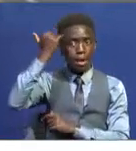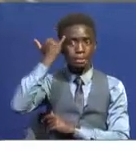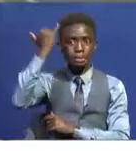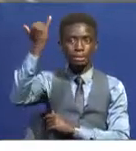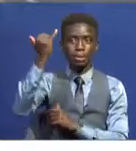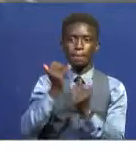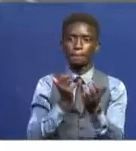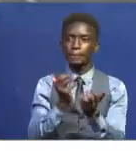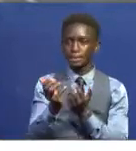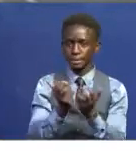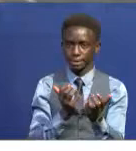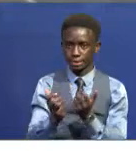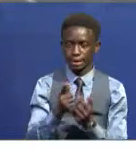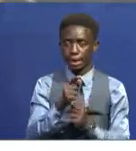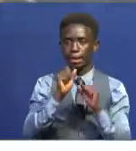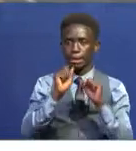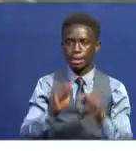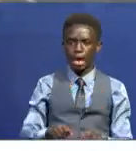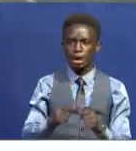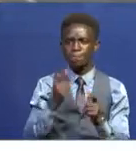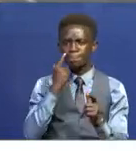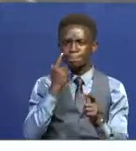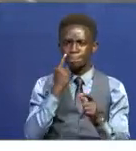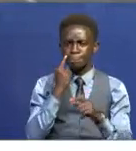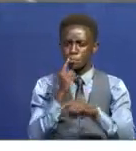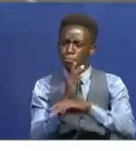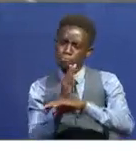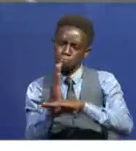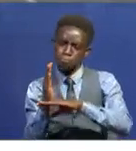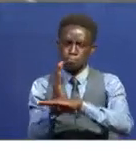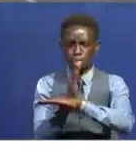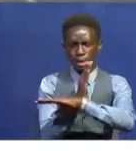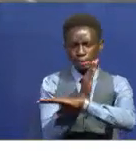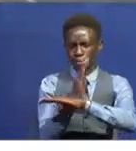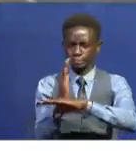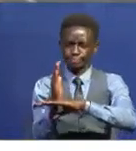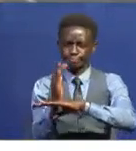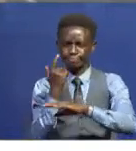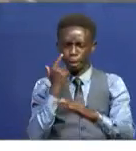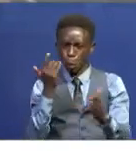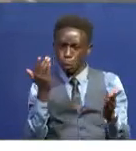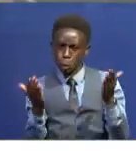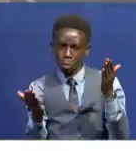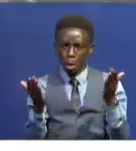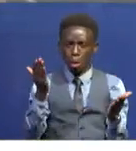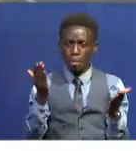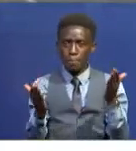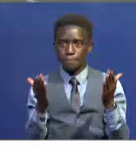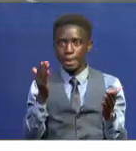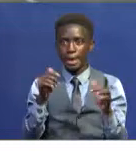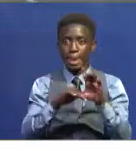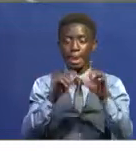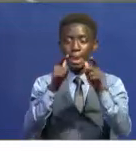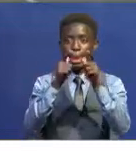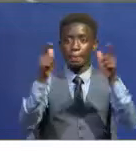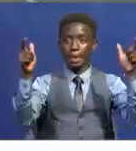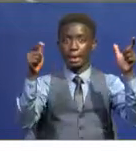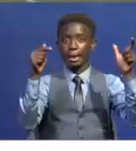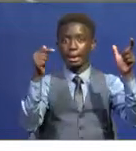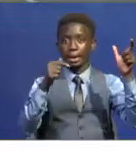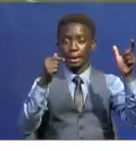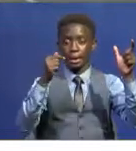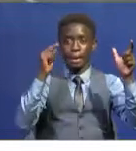potential of scaling in a bigger perspective, not only in Kenya, but in the continent at large.